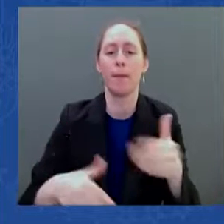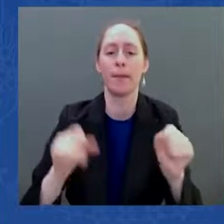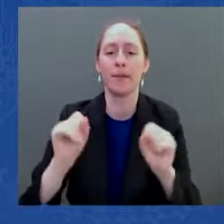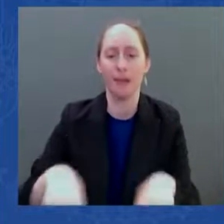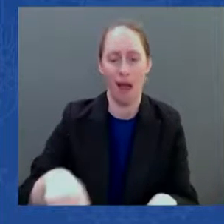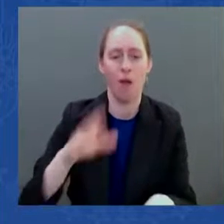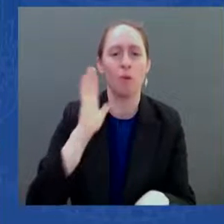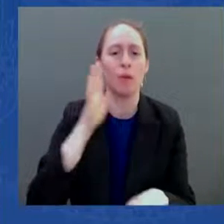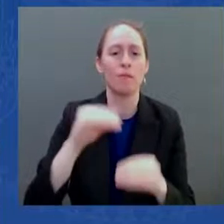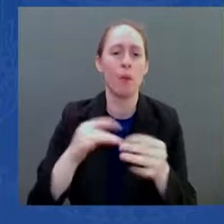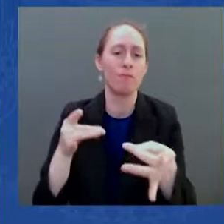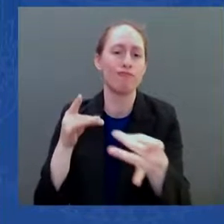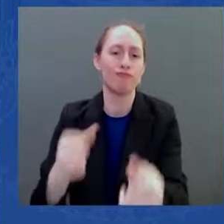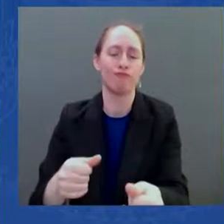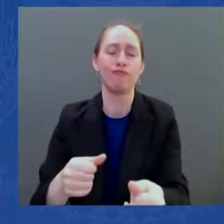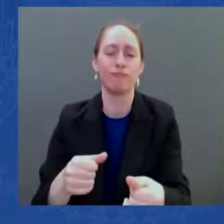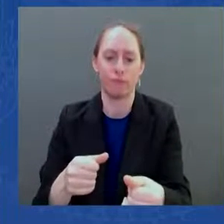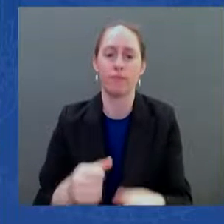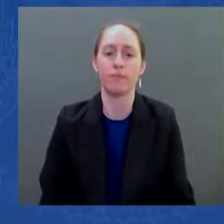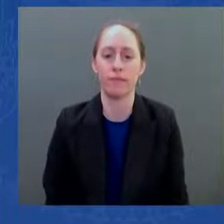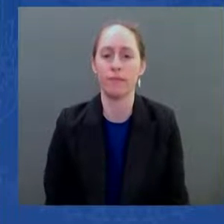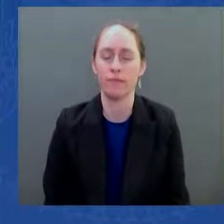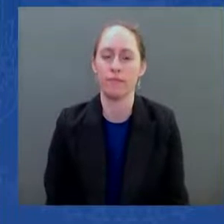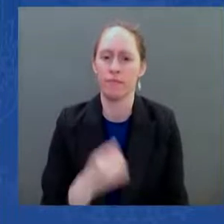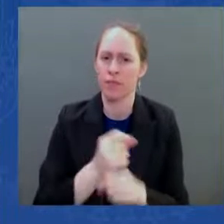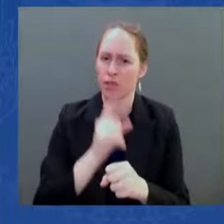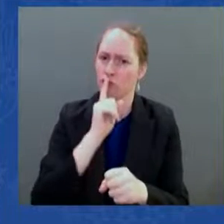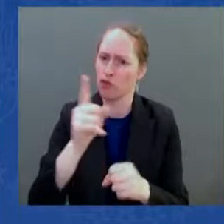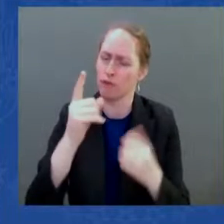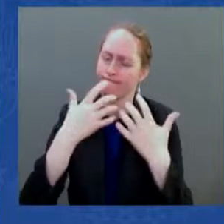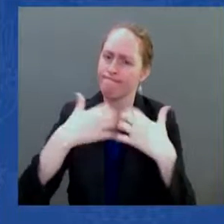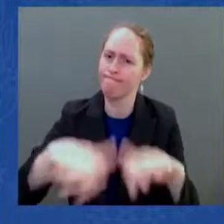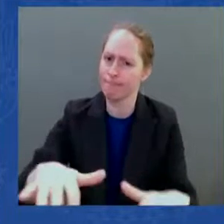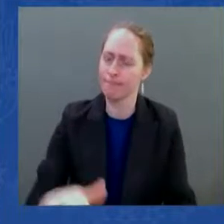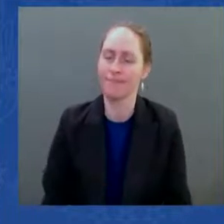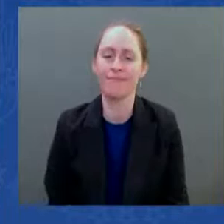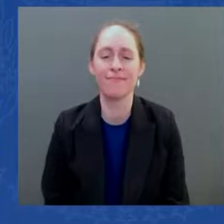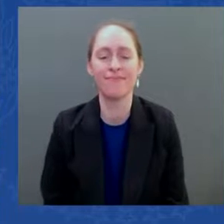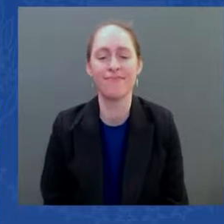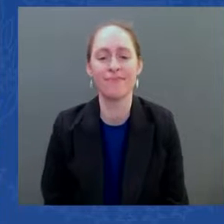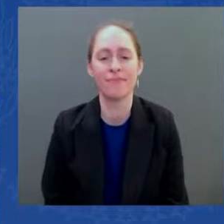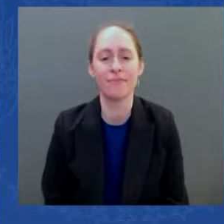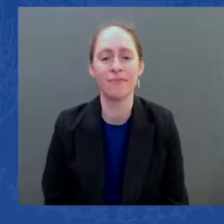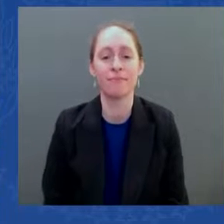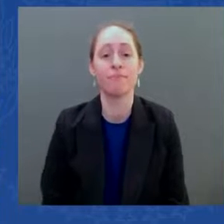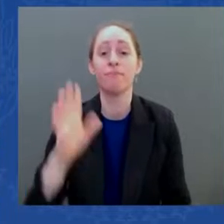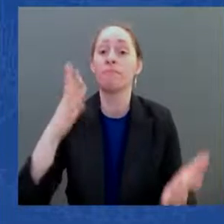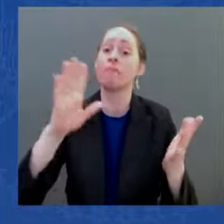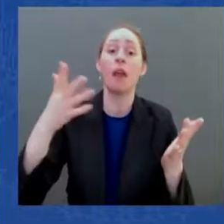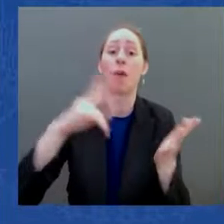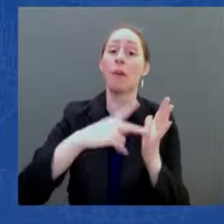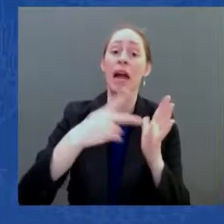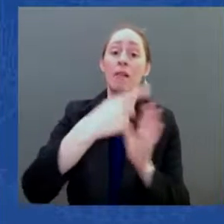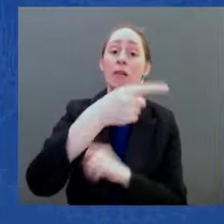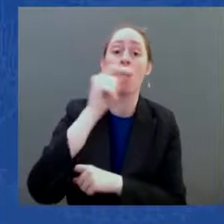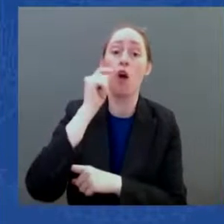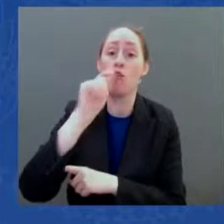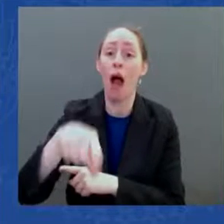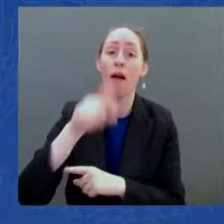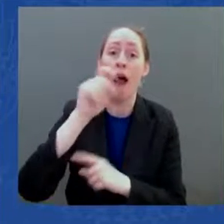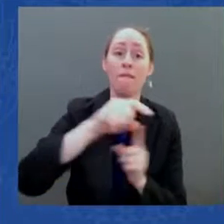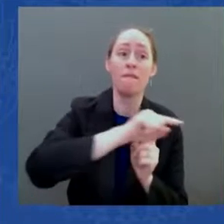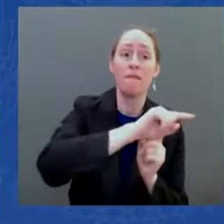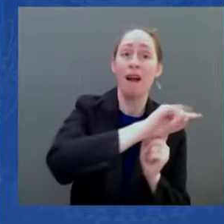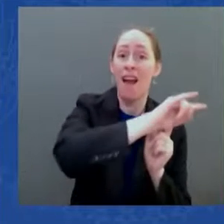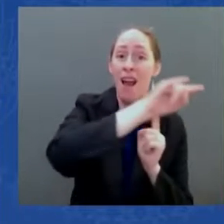to go to the people of Ukraine and need not go through our southern border. We're also continuing to ratchet up the pressure on Putin and